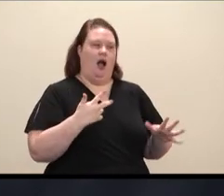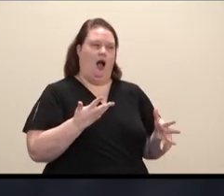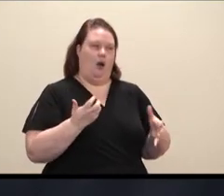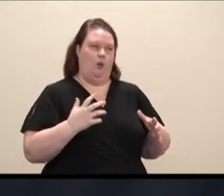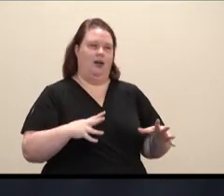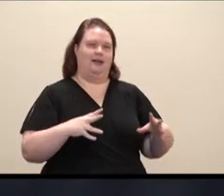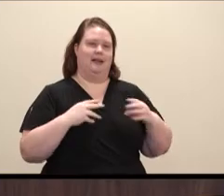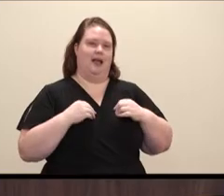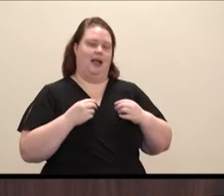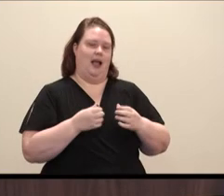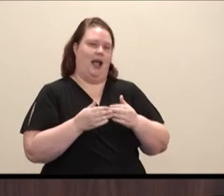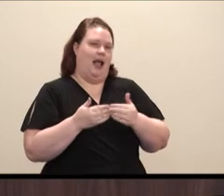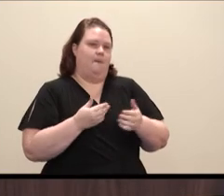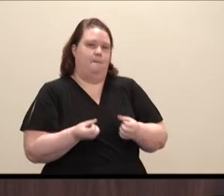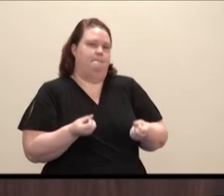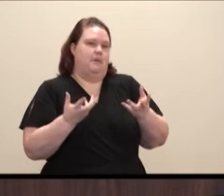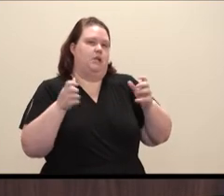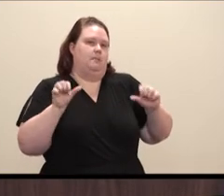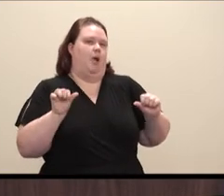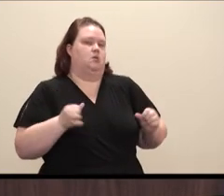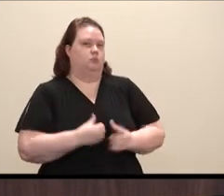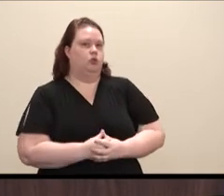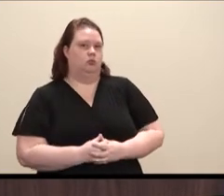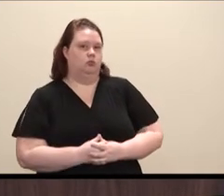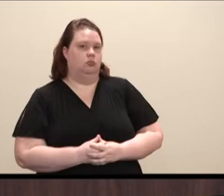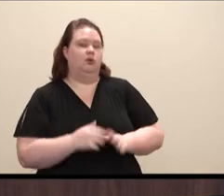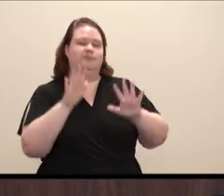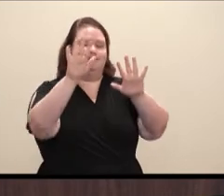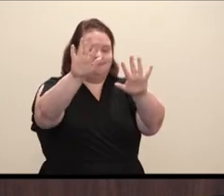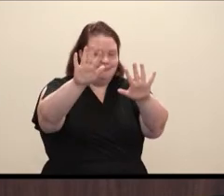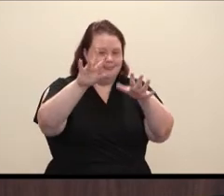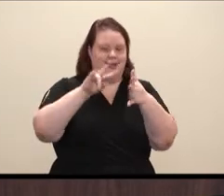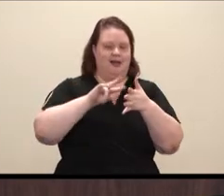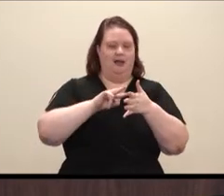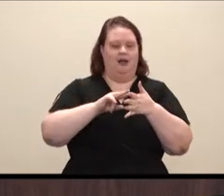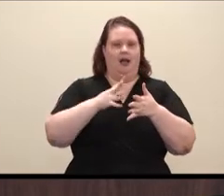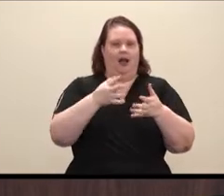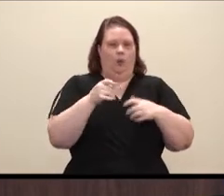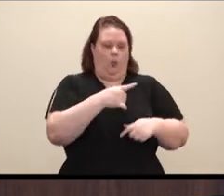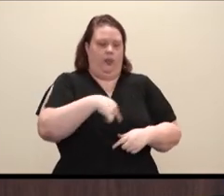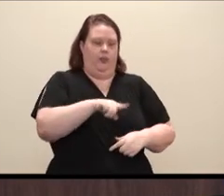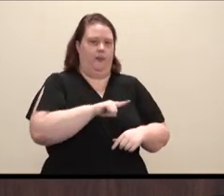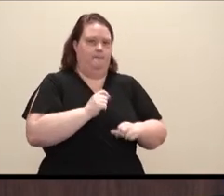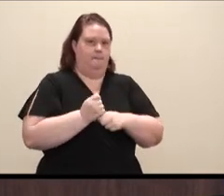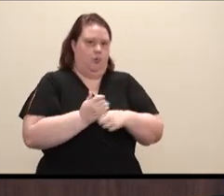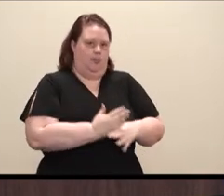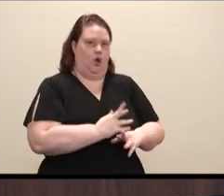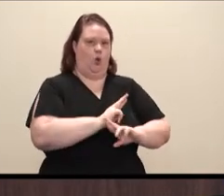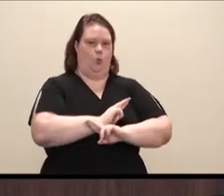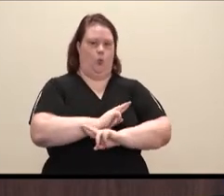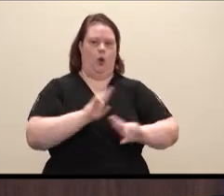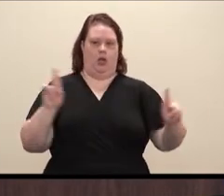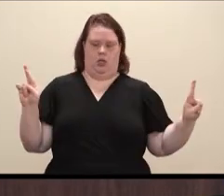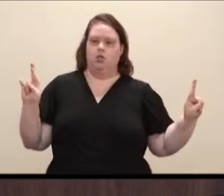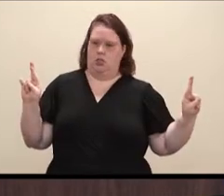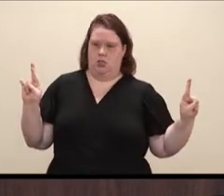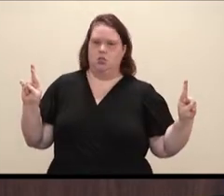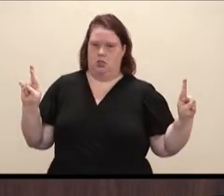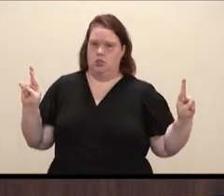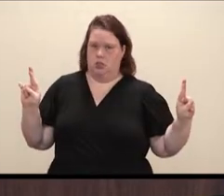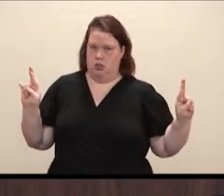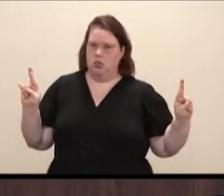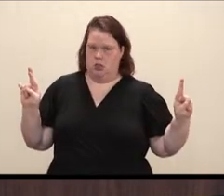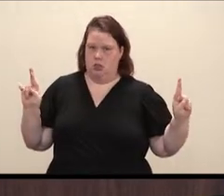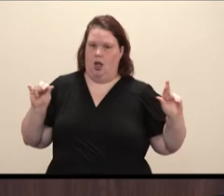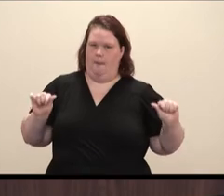as many as possible, I want as many as possible who are prepared and ready to enter the program as possible. I don't